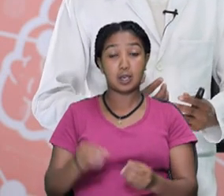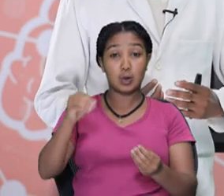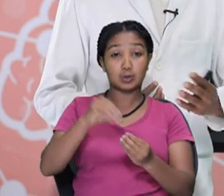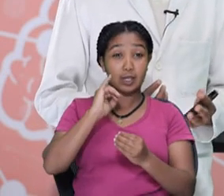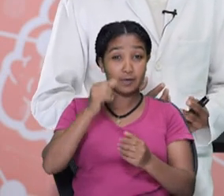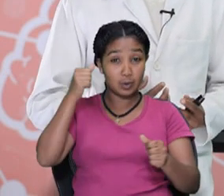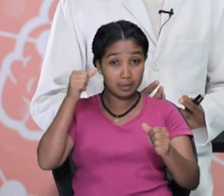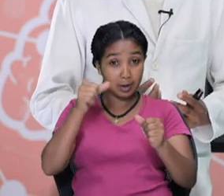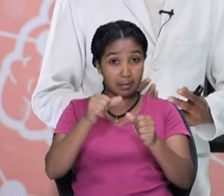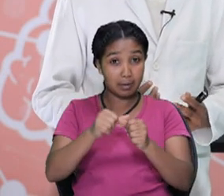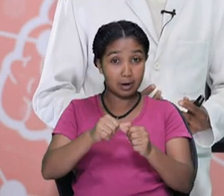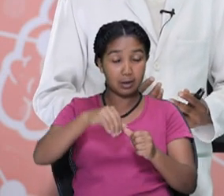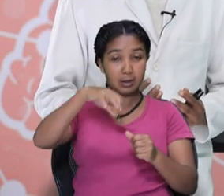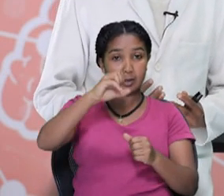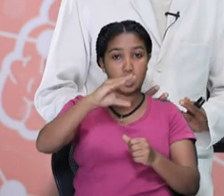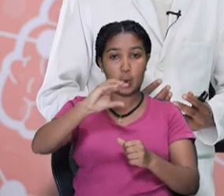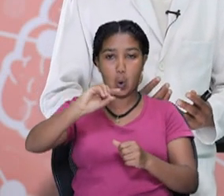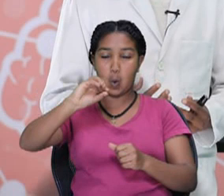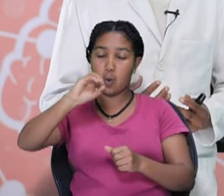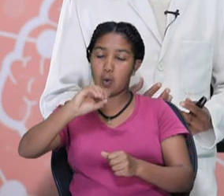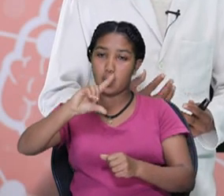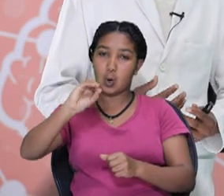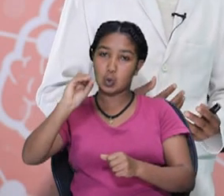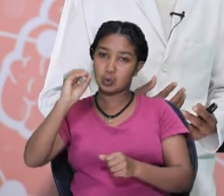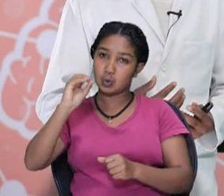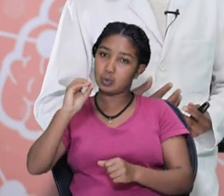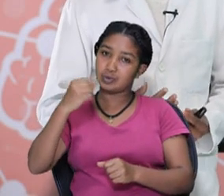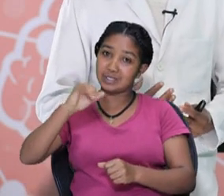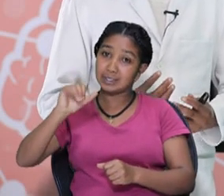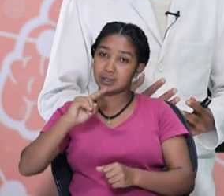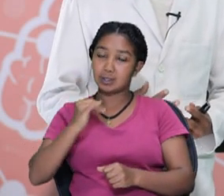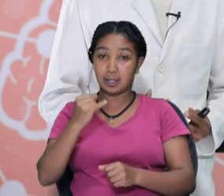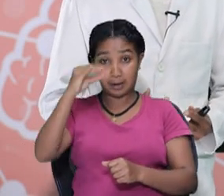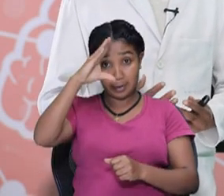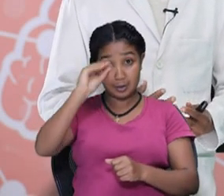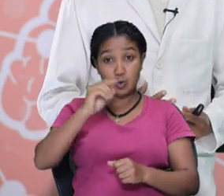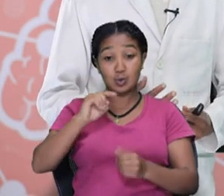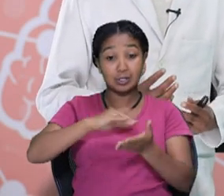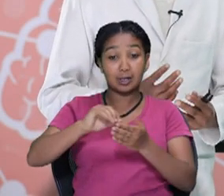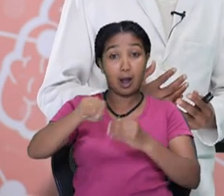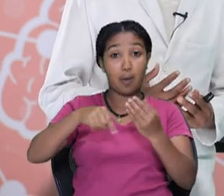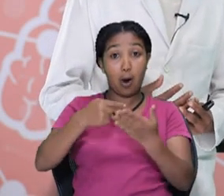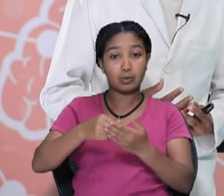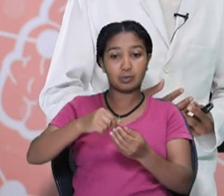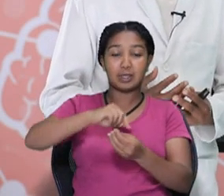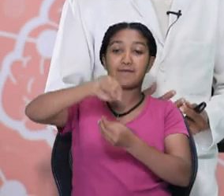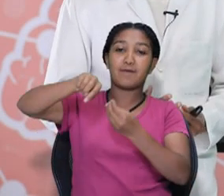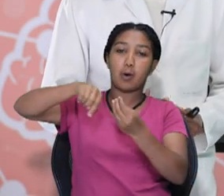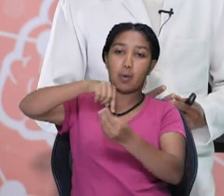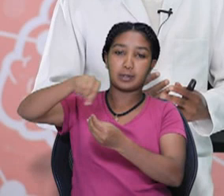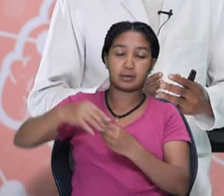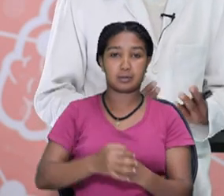also, if you remember, ecologists are a person who study about ecology. That means they study about a given environment